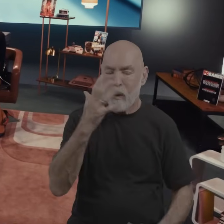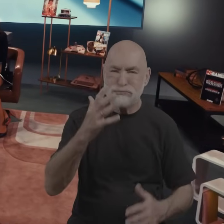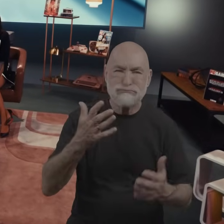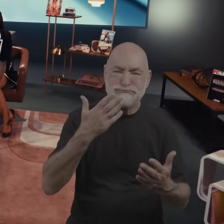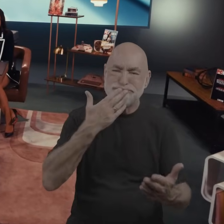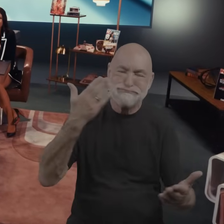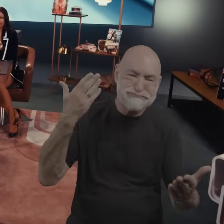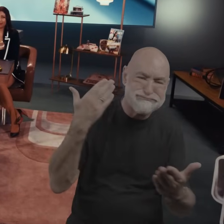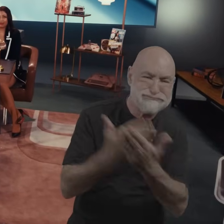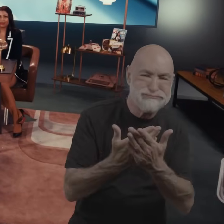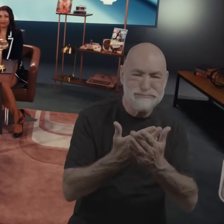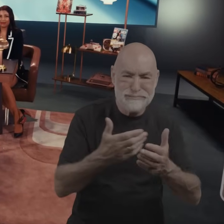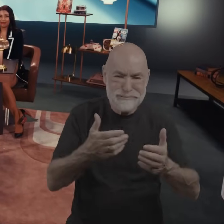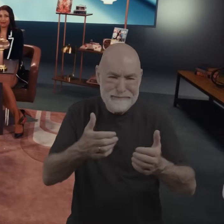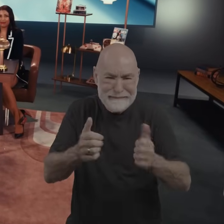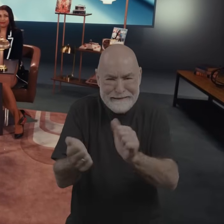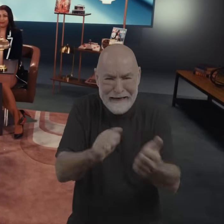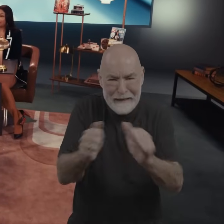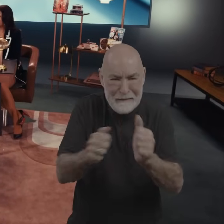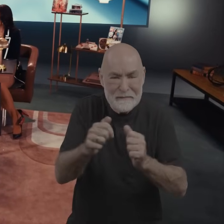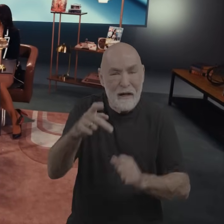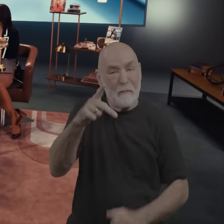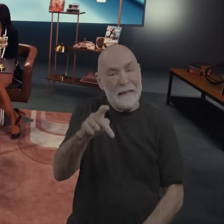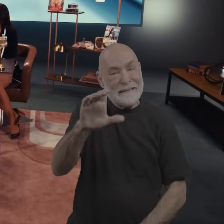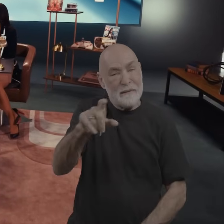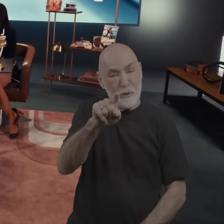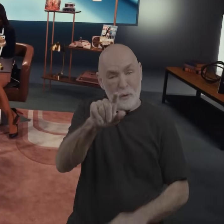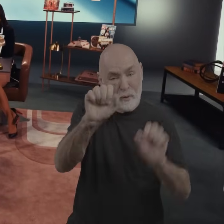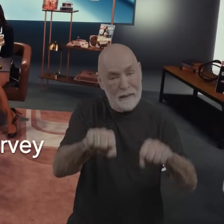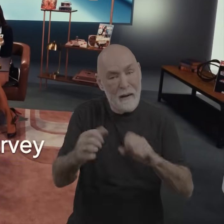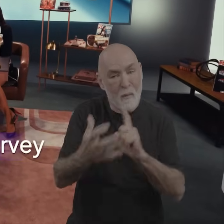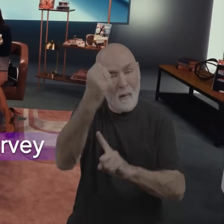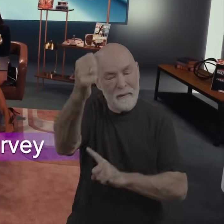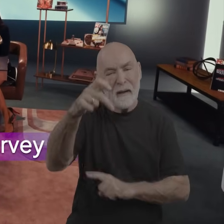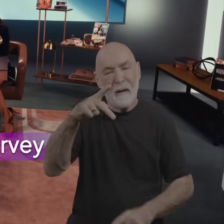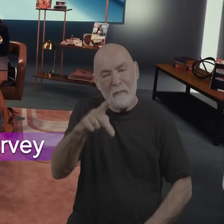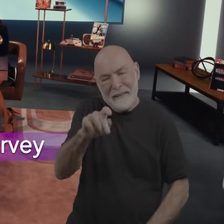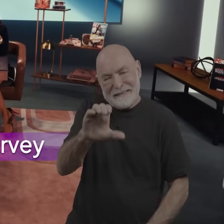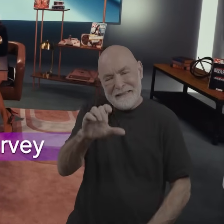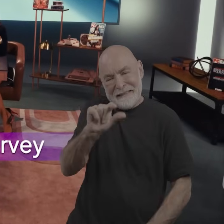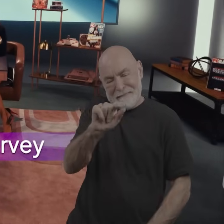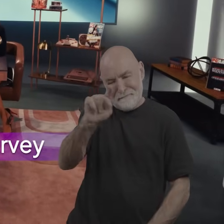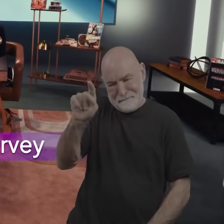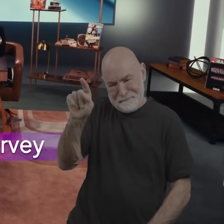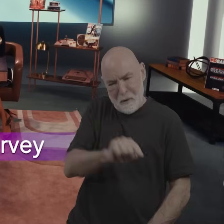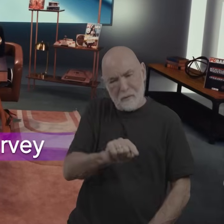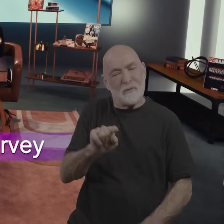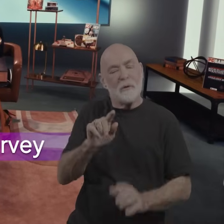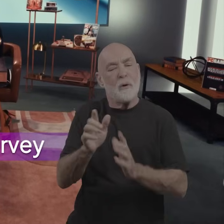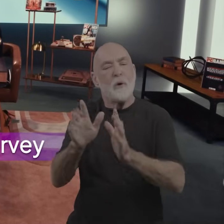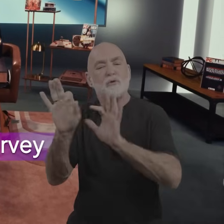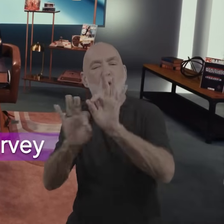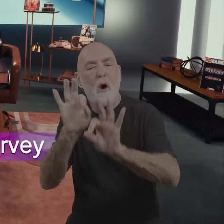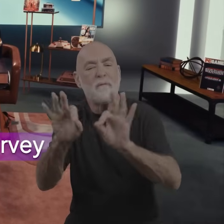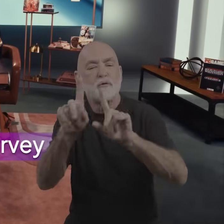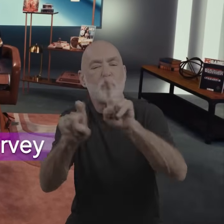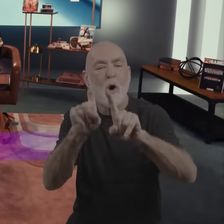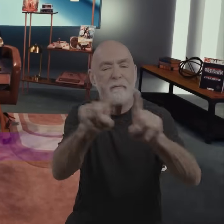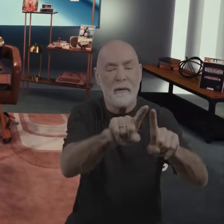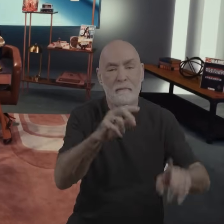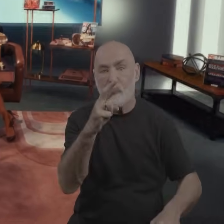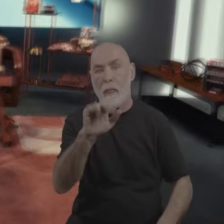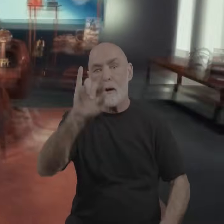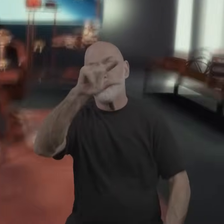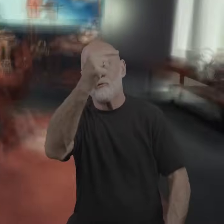Magnificent games and a magnificent gaming PC that you could win. Once again, head over to pcgamer.com/survey for a chance to claim the